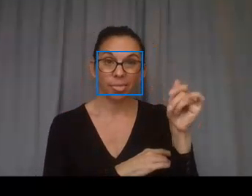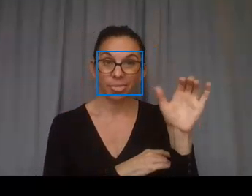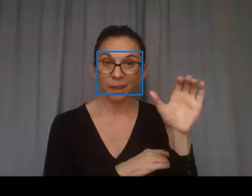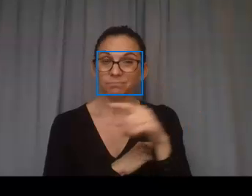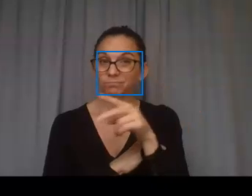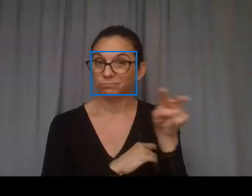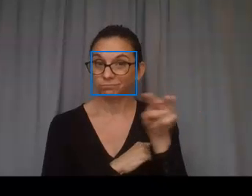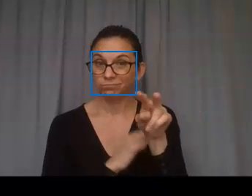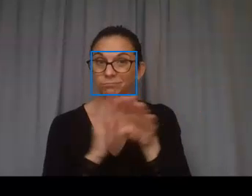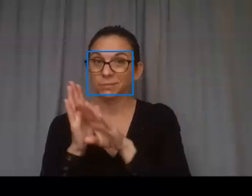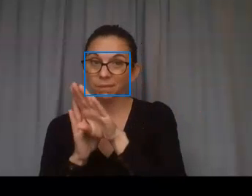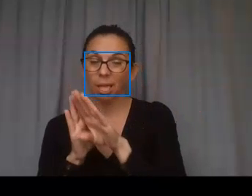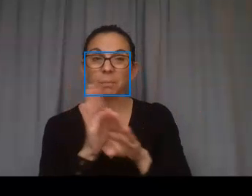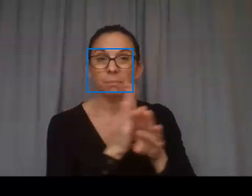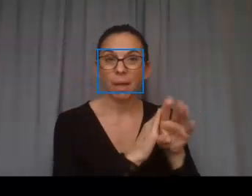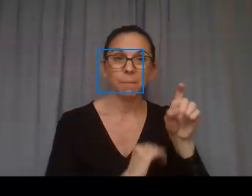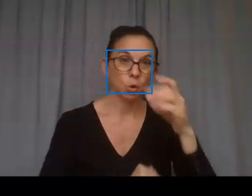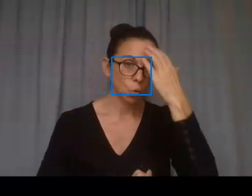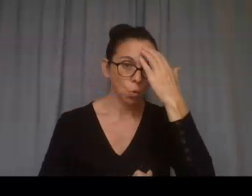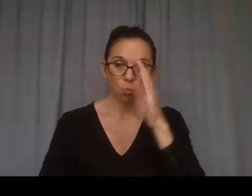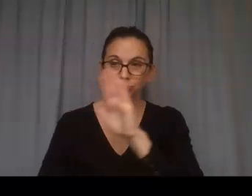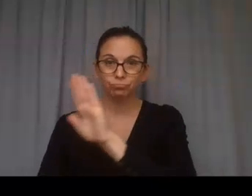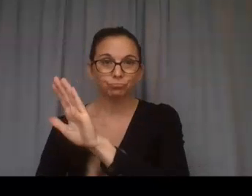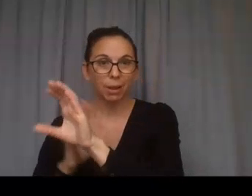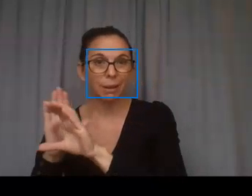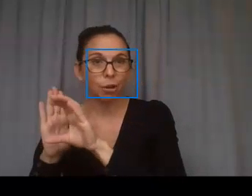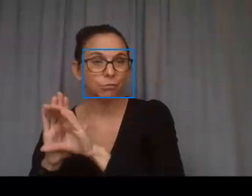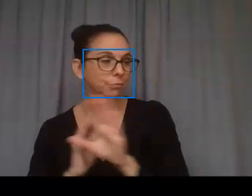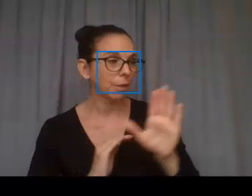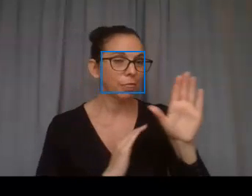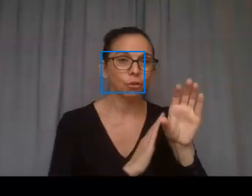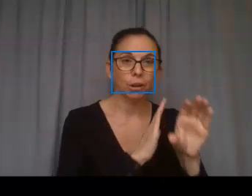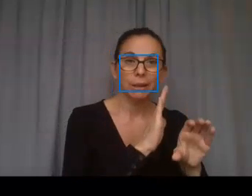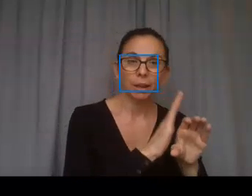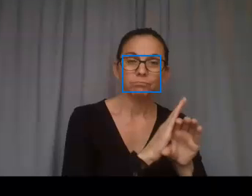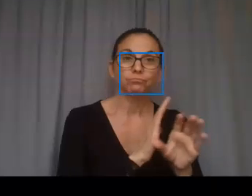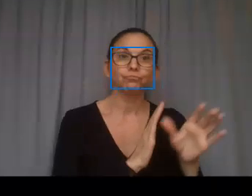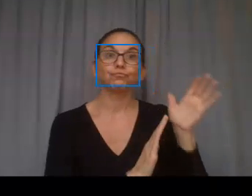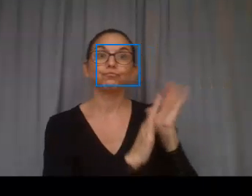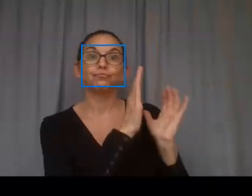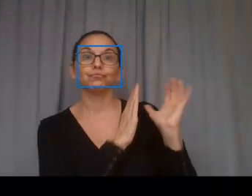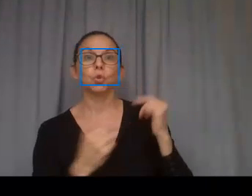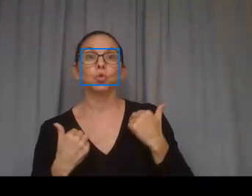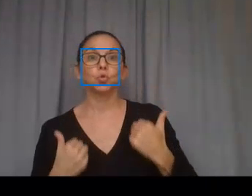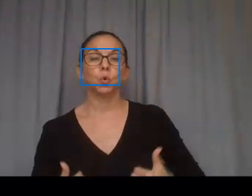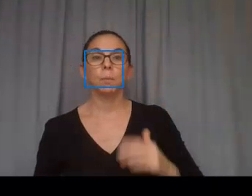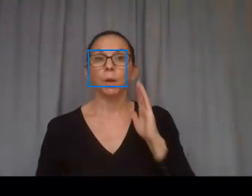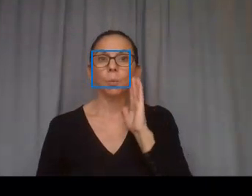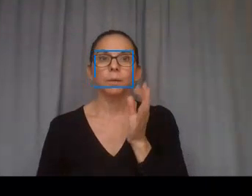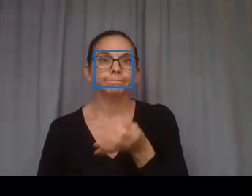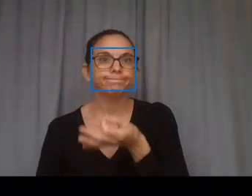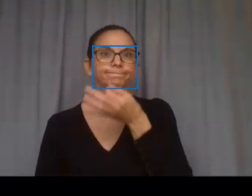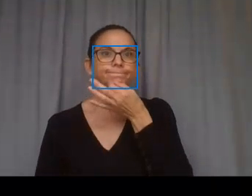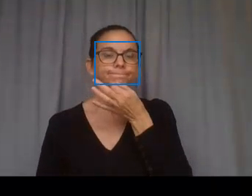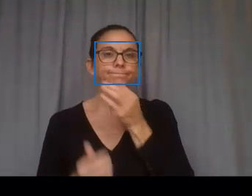you know what those different characteristics are. Um, Early humans will eventually master the use of fire. This will be done in